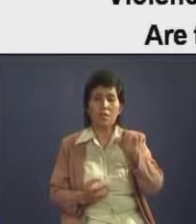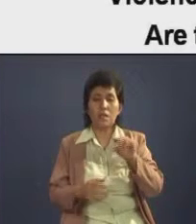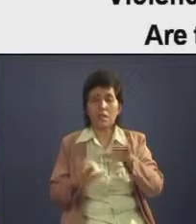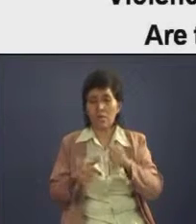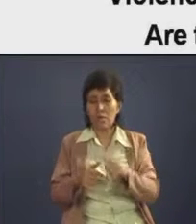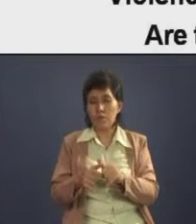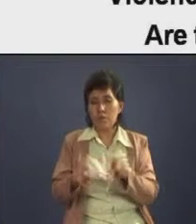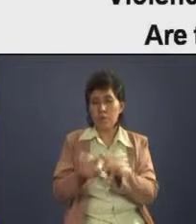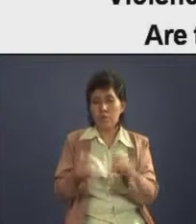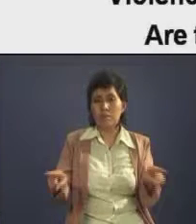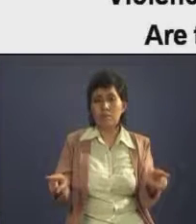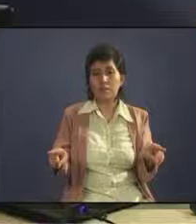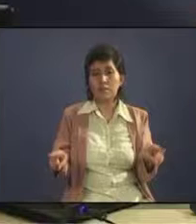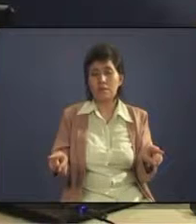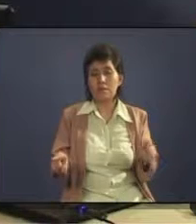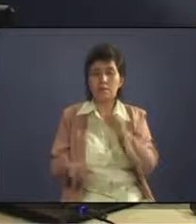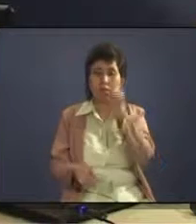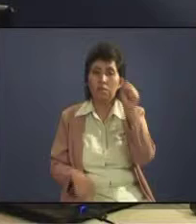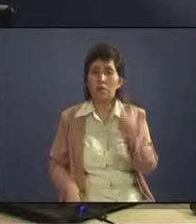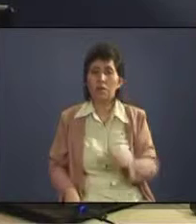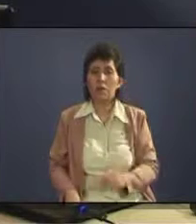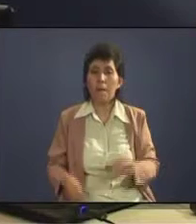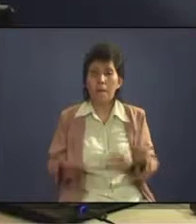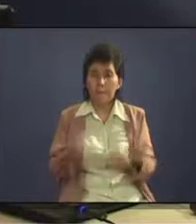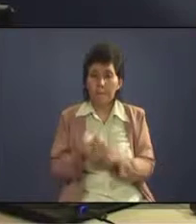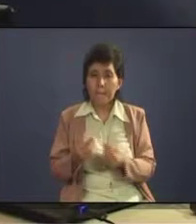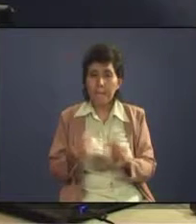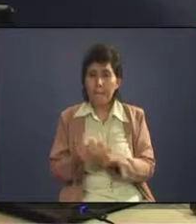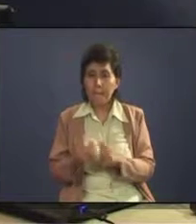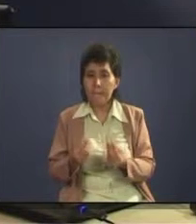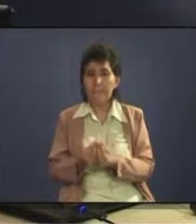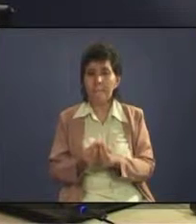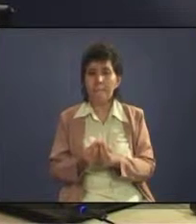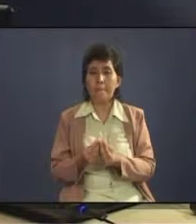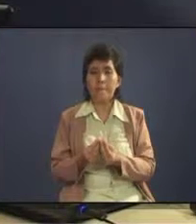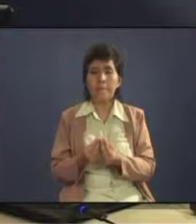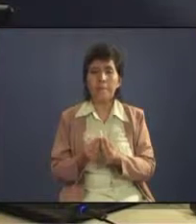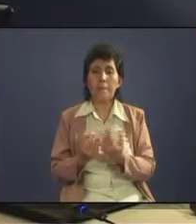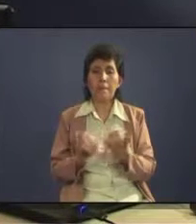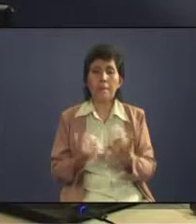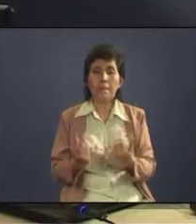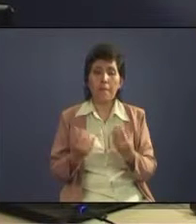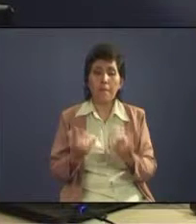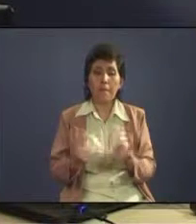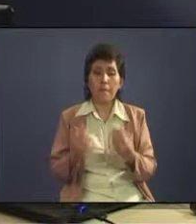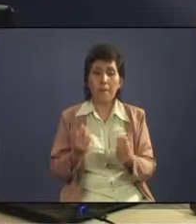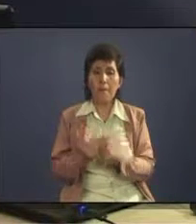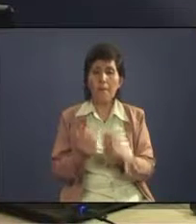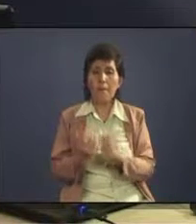them? Now, aggression, it's a noun. It's more of